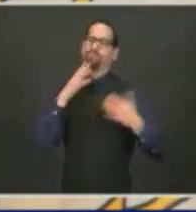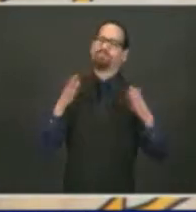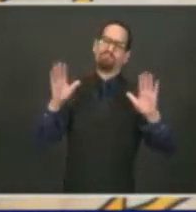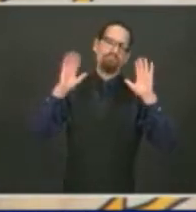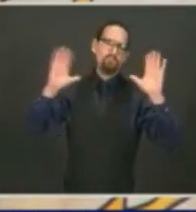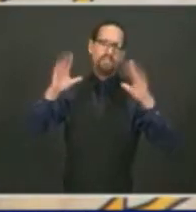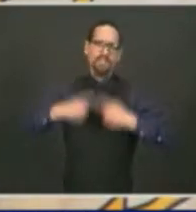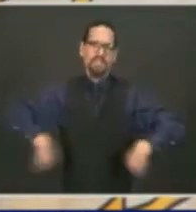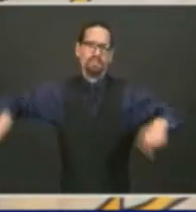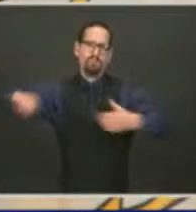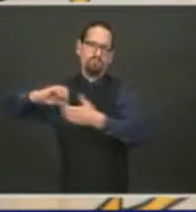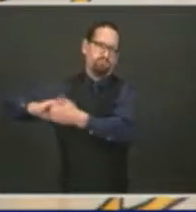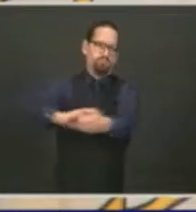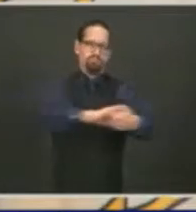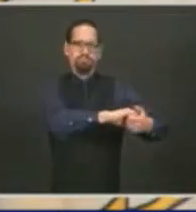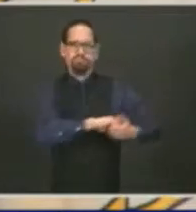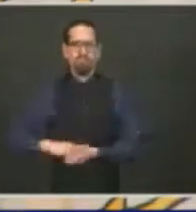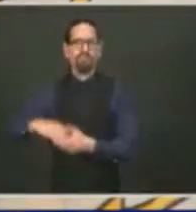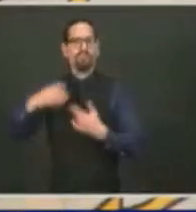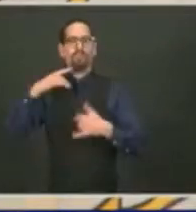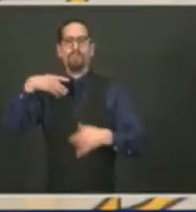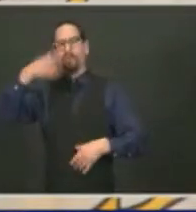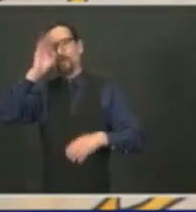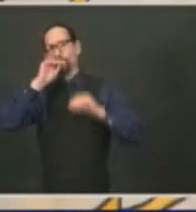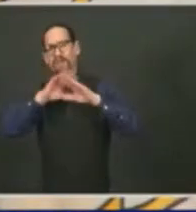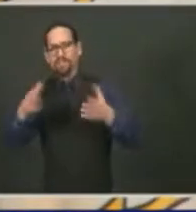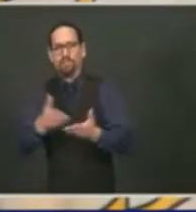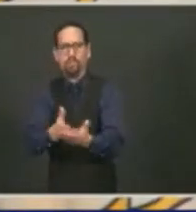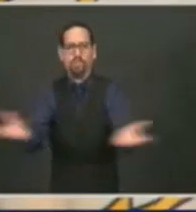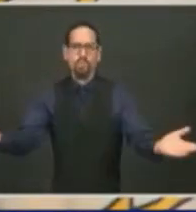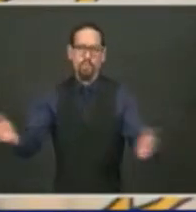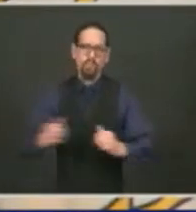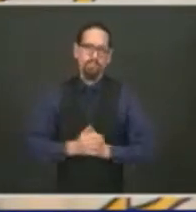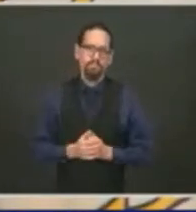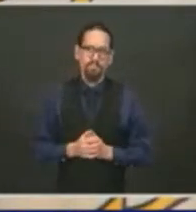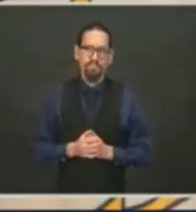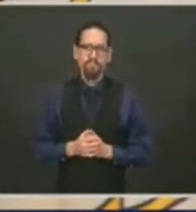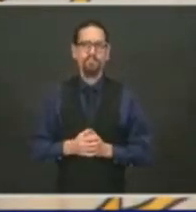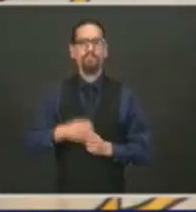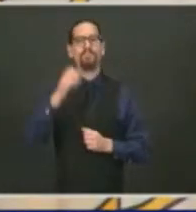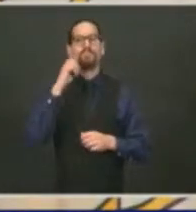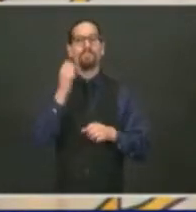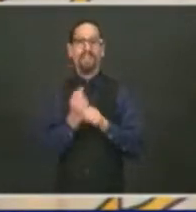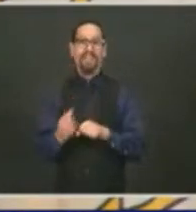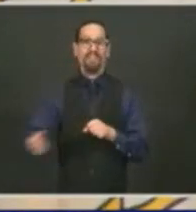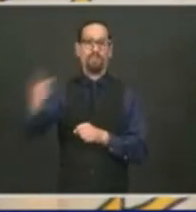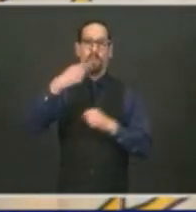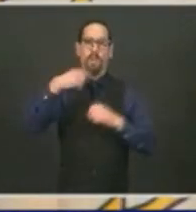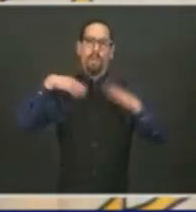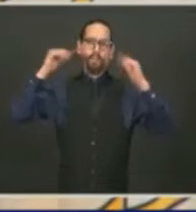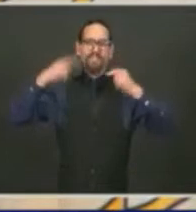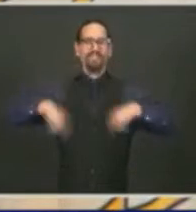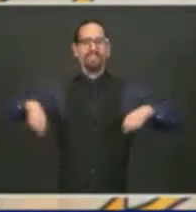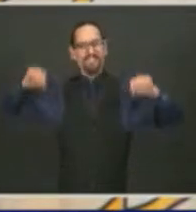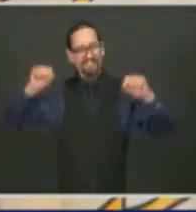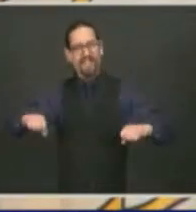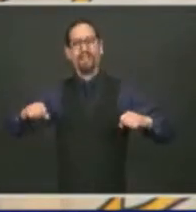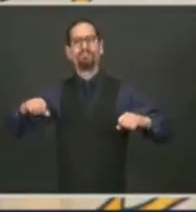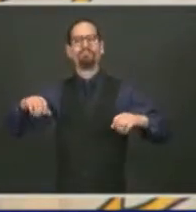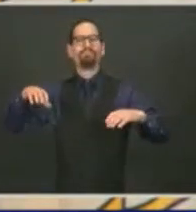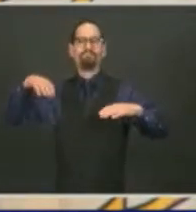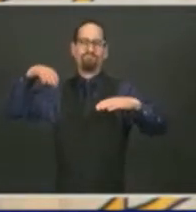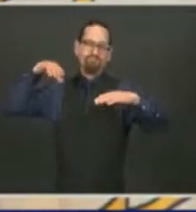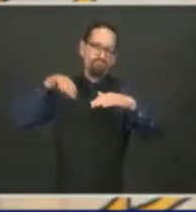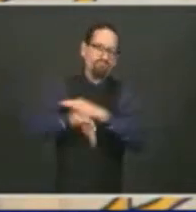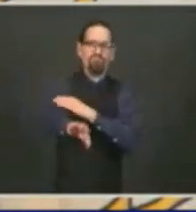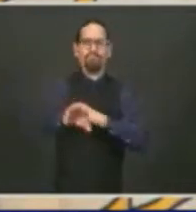partners, and God bless all of you. Next year, I hope we can fill the cathedral for Christmas Eve and Christmas